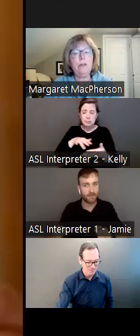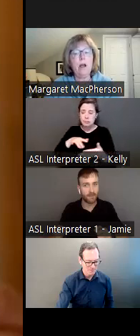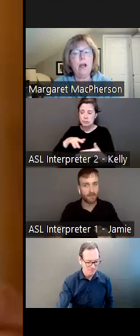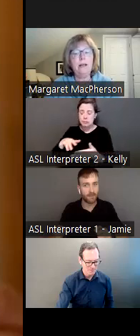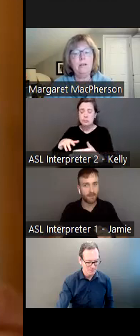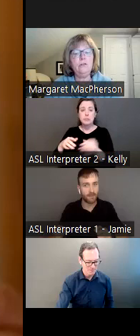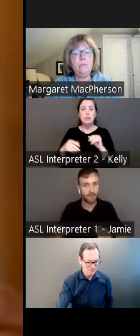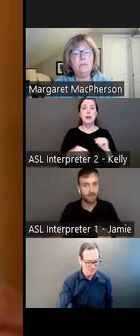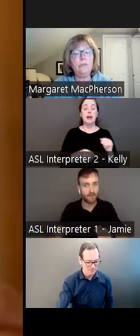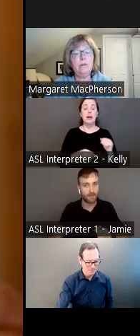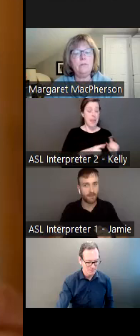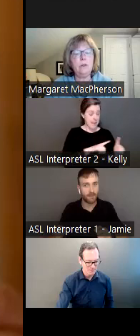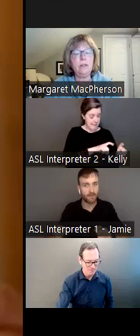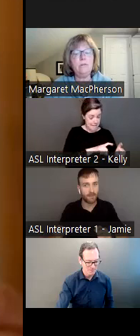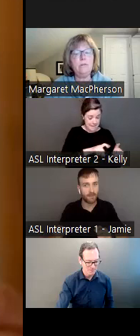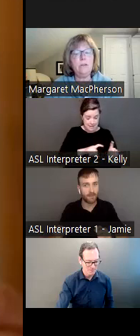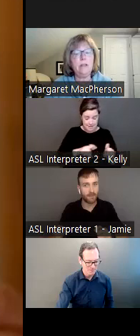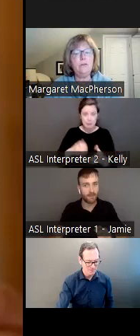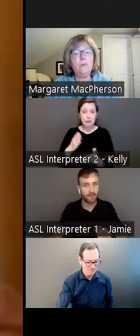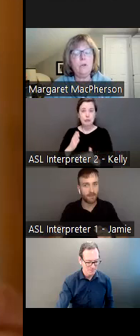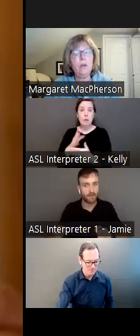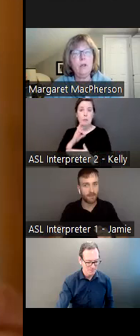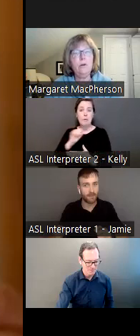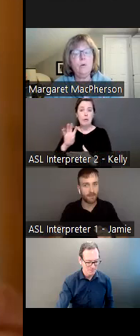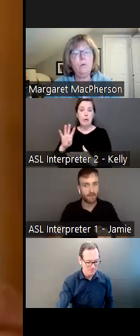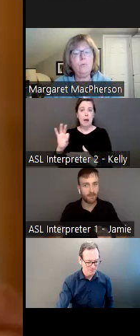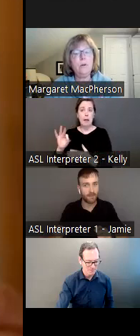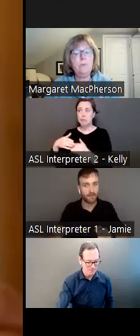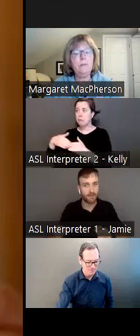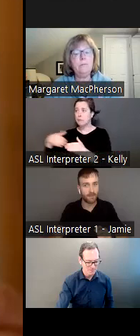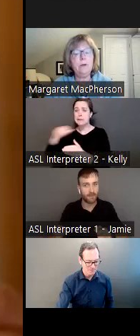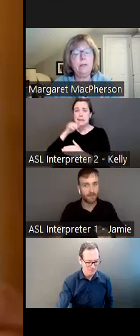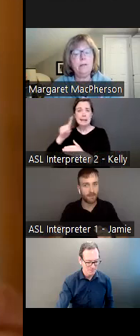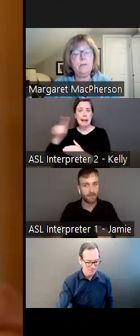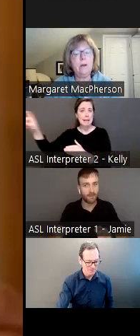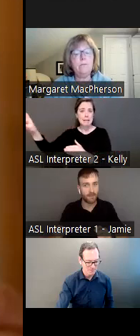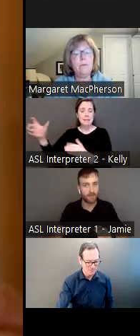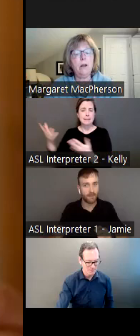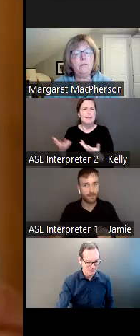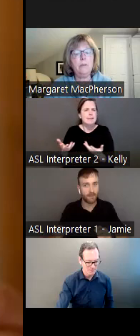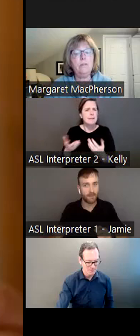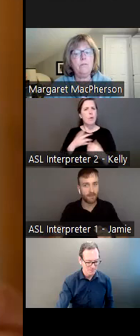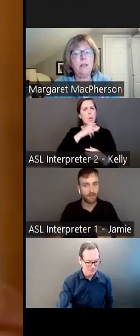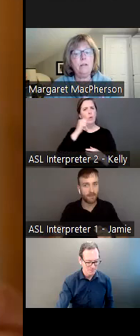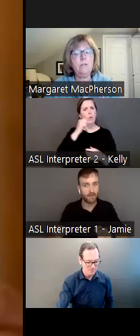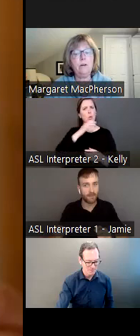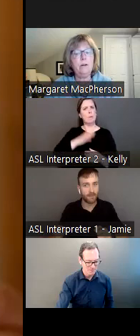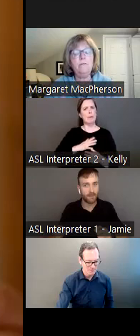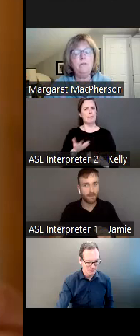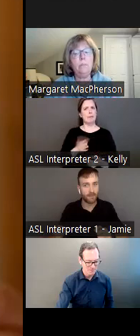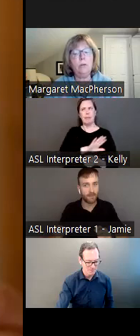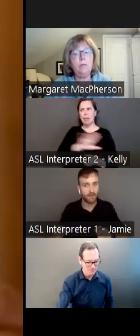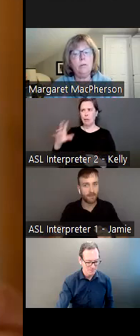of 49 in terms of their experiences. And so, older women's experience of domestic violence